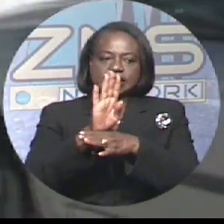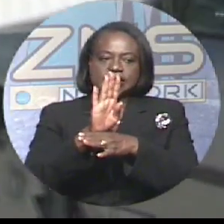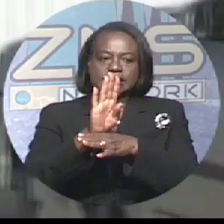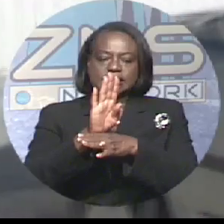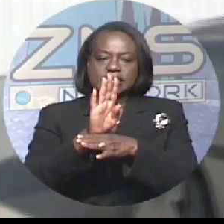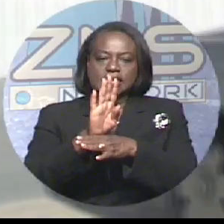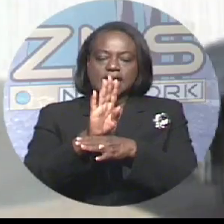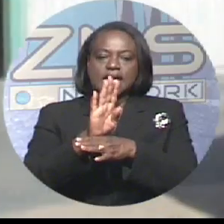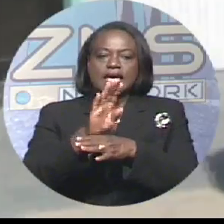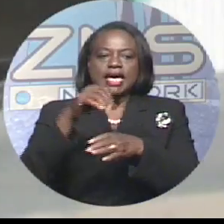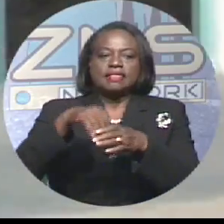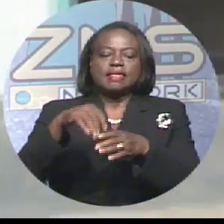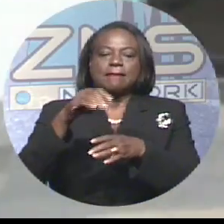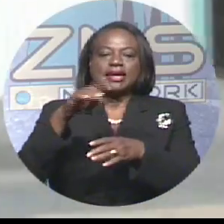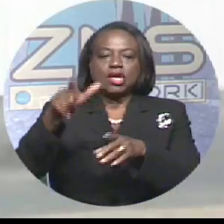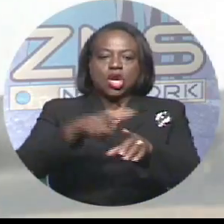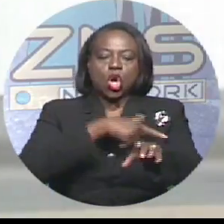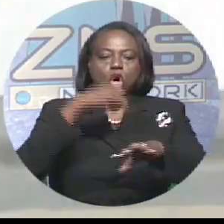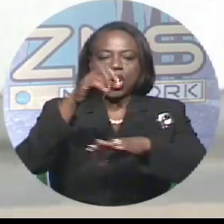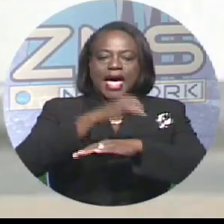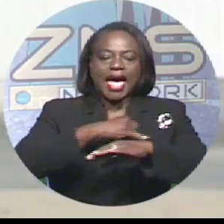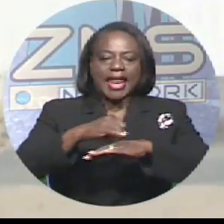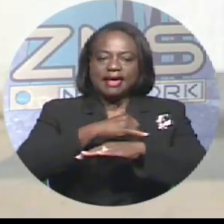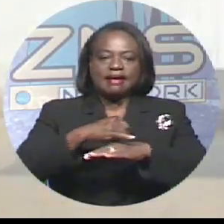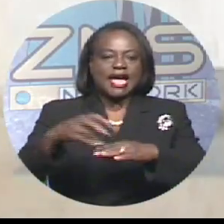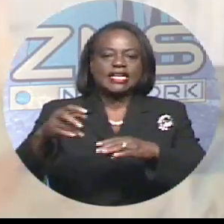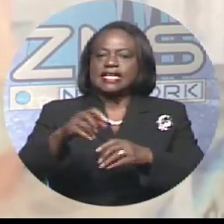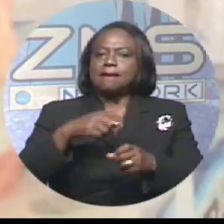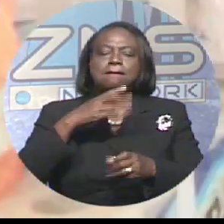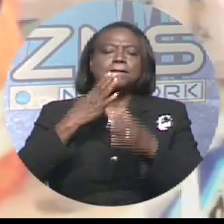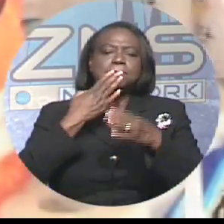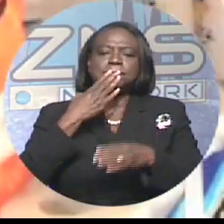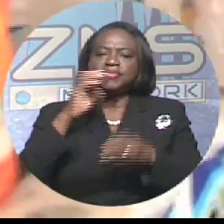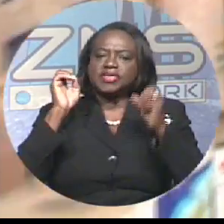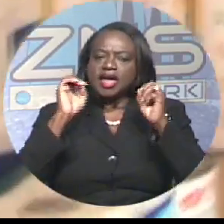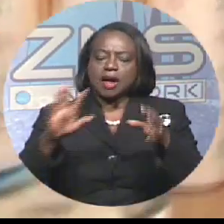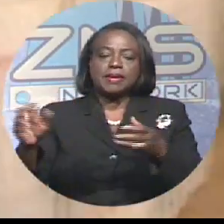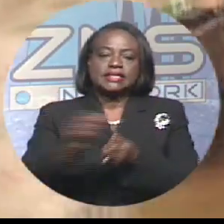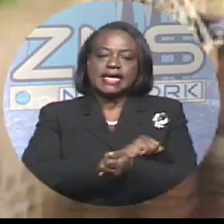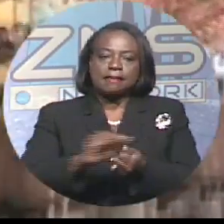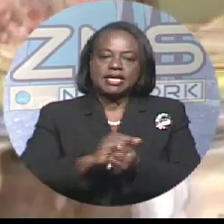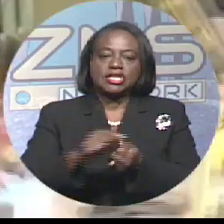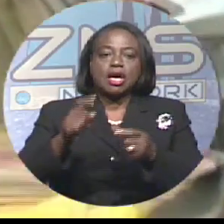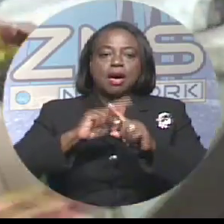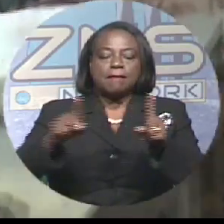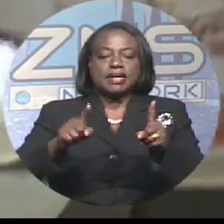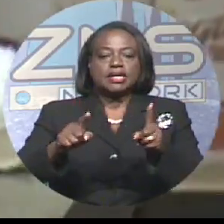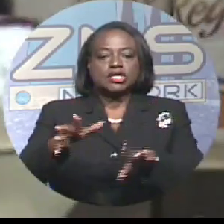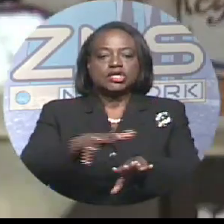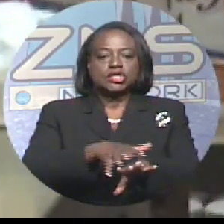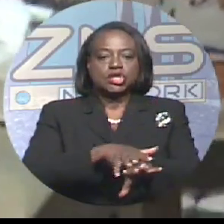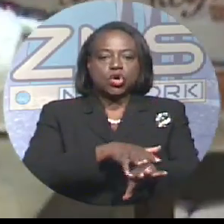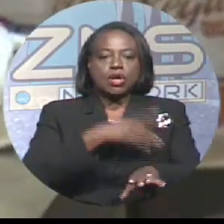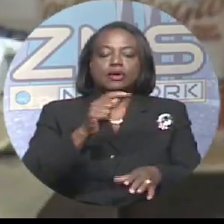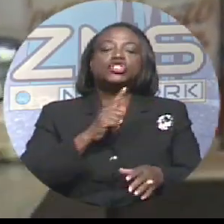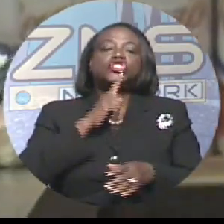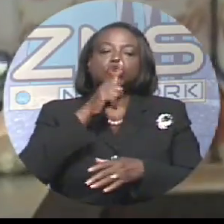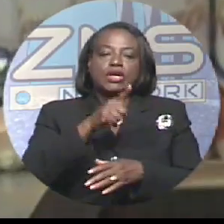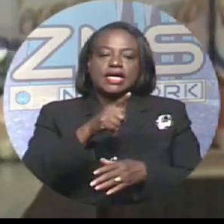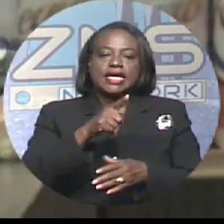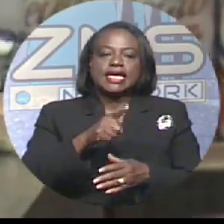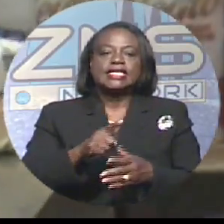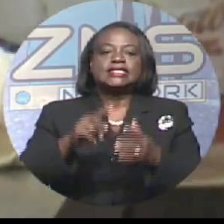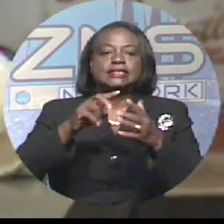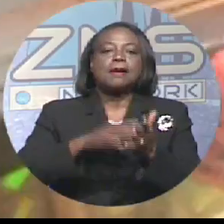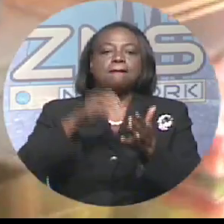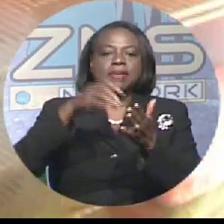located in the Bight, Long Island, suffered severe damage. But slowly but surely, he is bouncing back. Well,